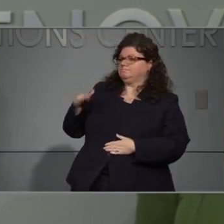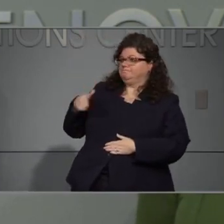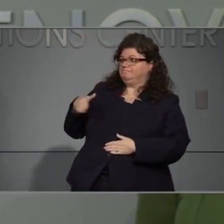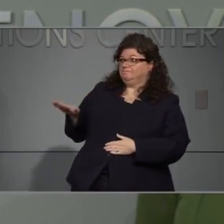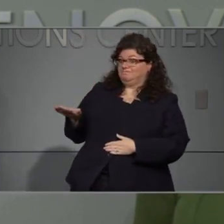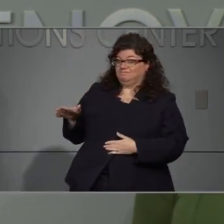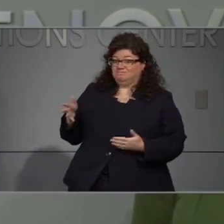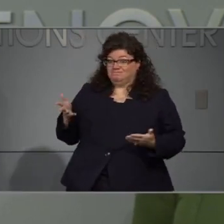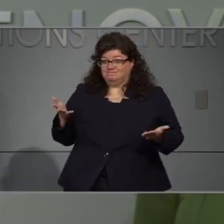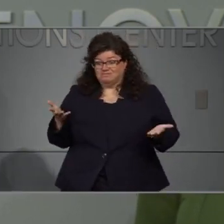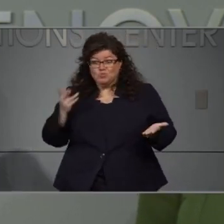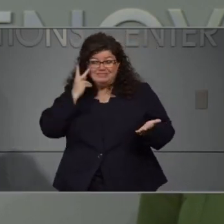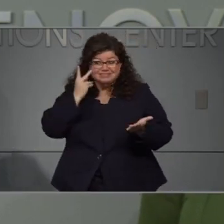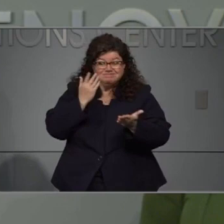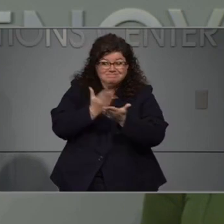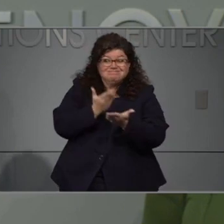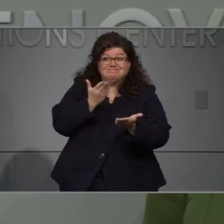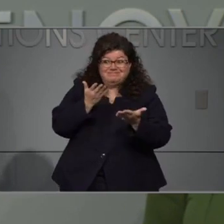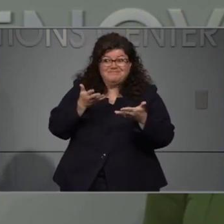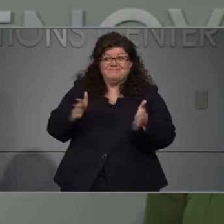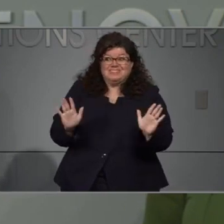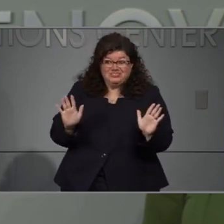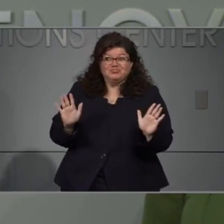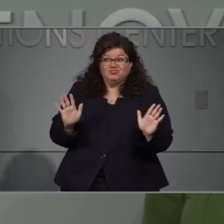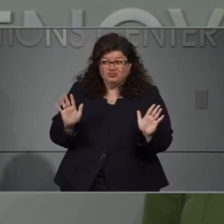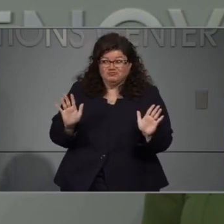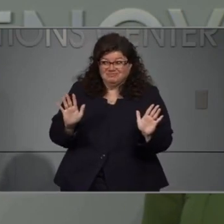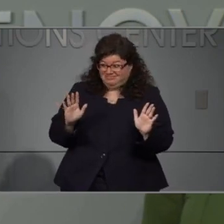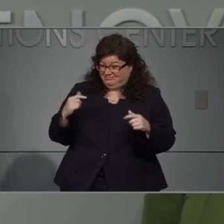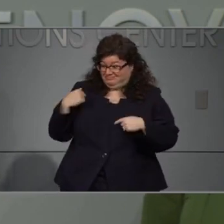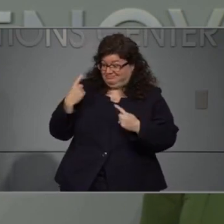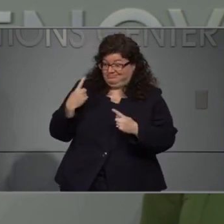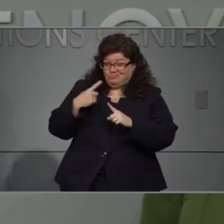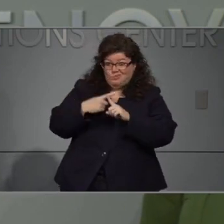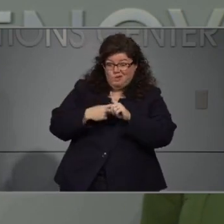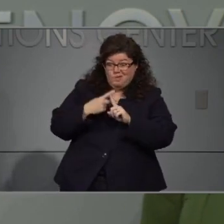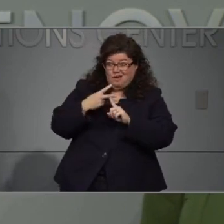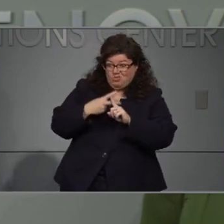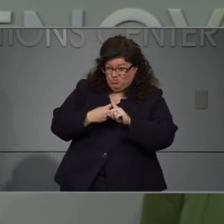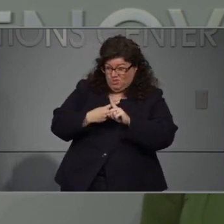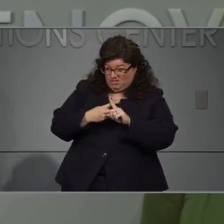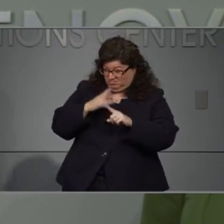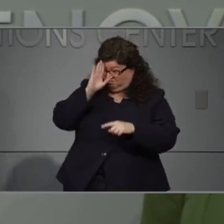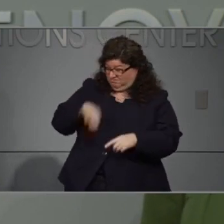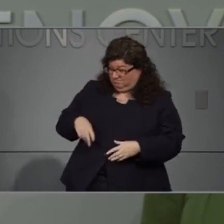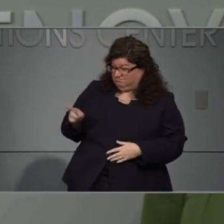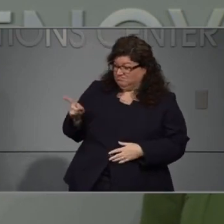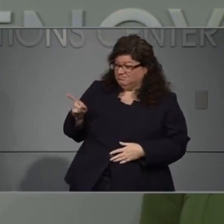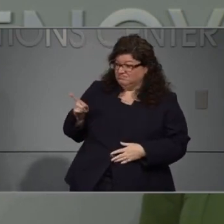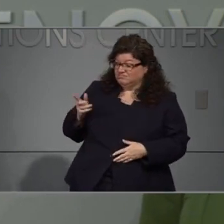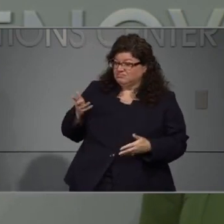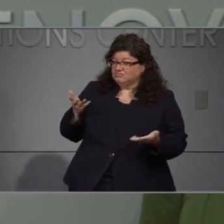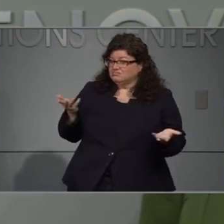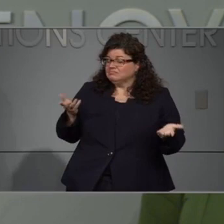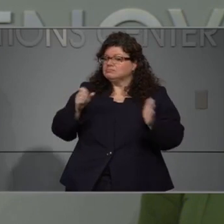multiple and similar allegations in the last few months. Are you aware of this situation? What message the state